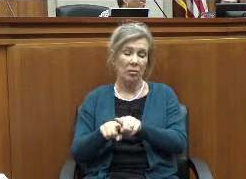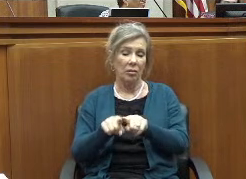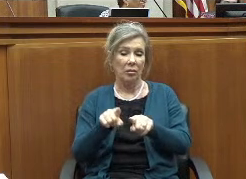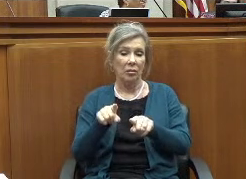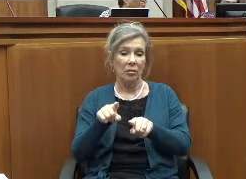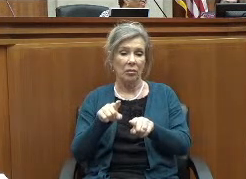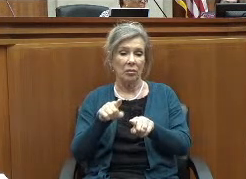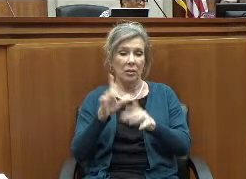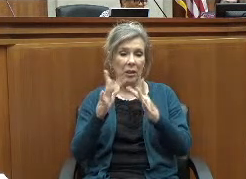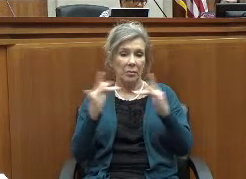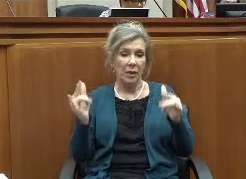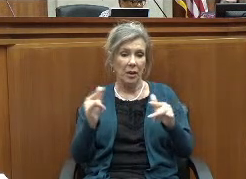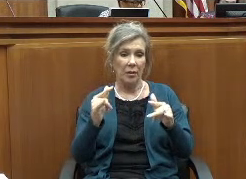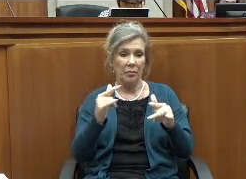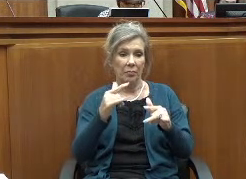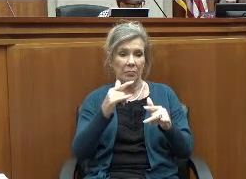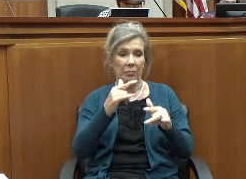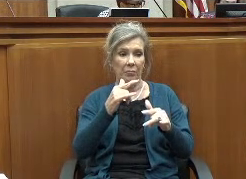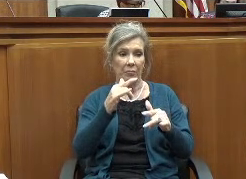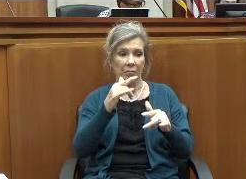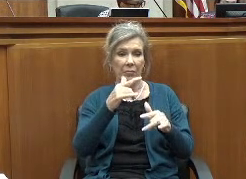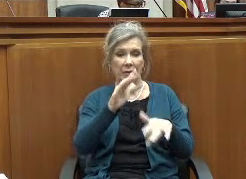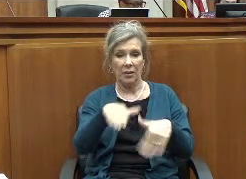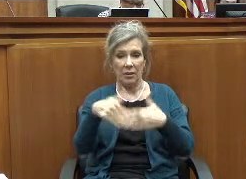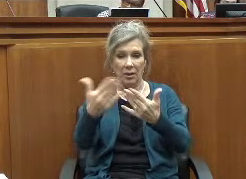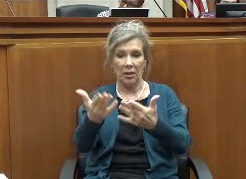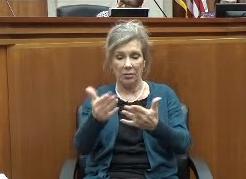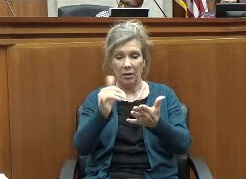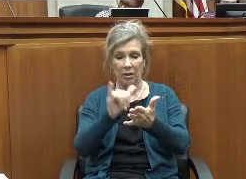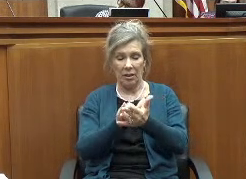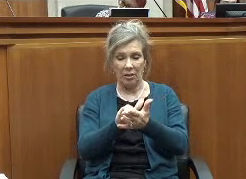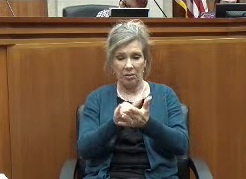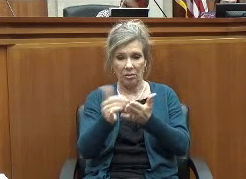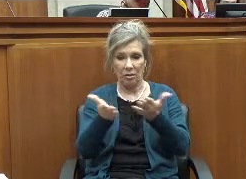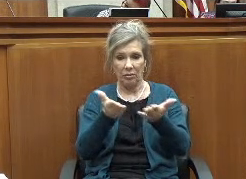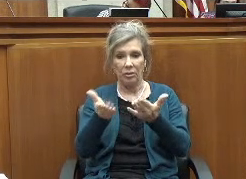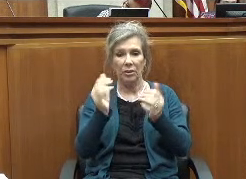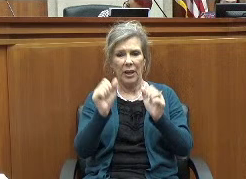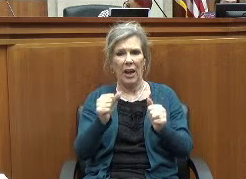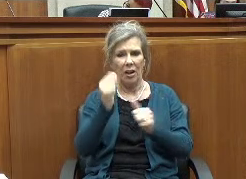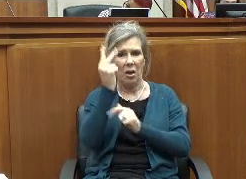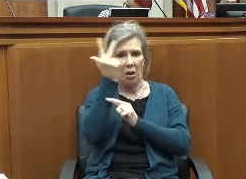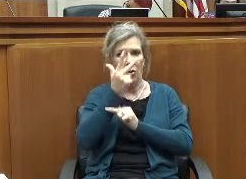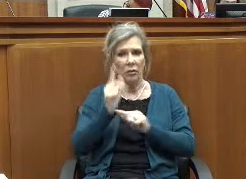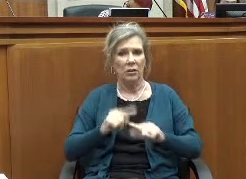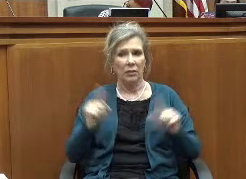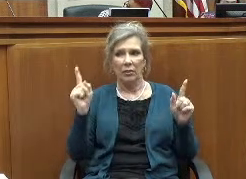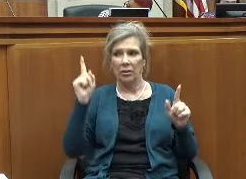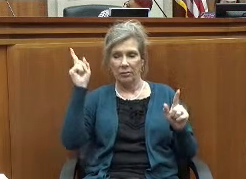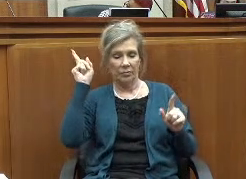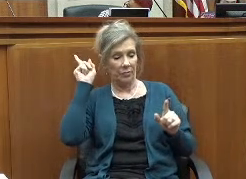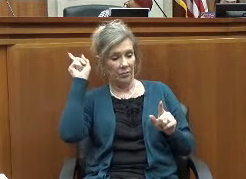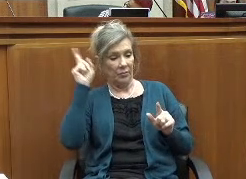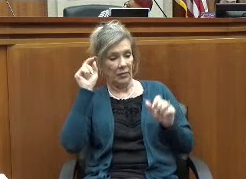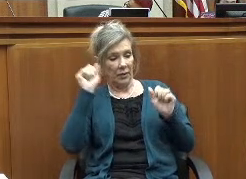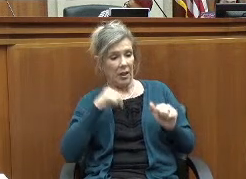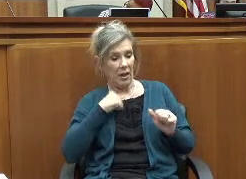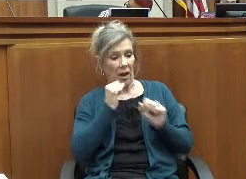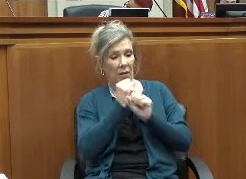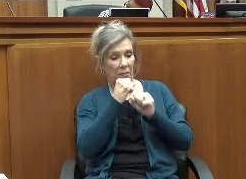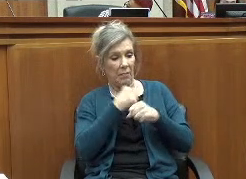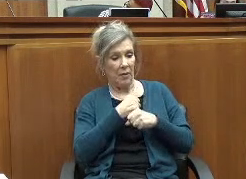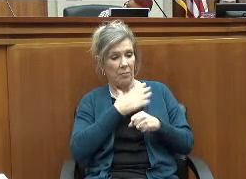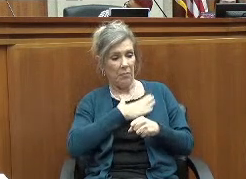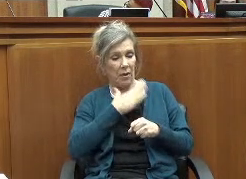delivery of those services could look different. So can I then think about a way to make my motion more